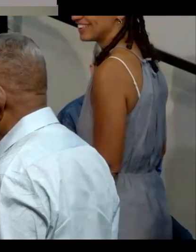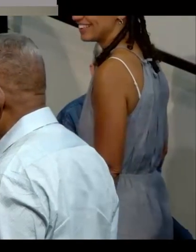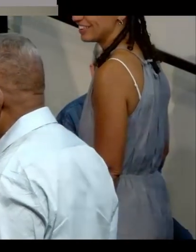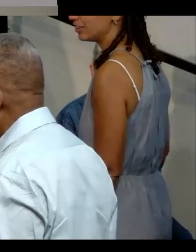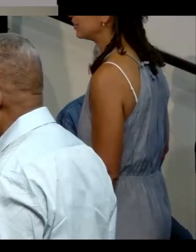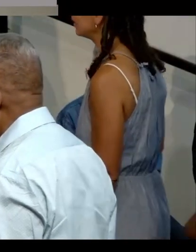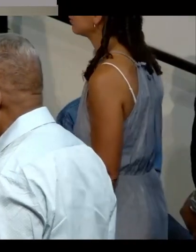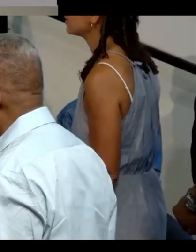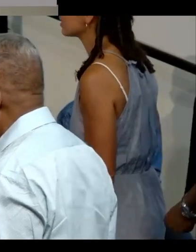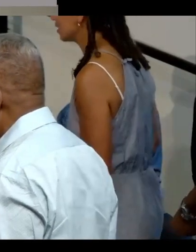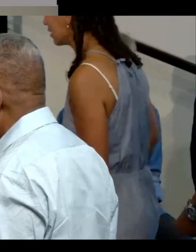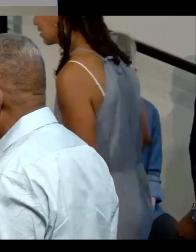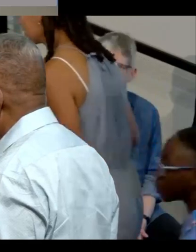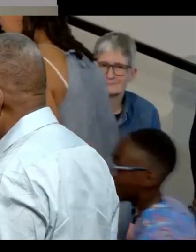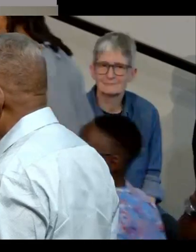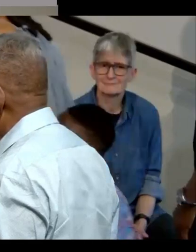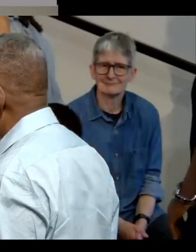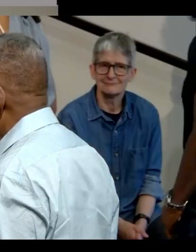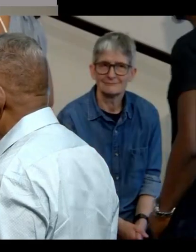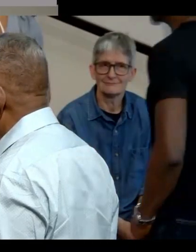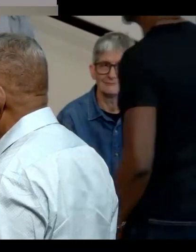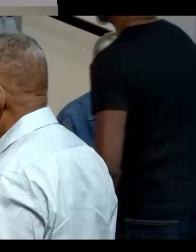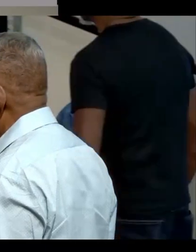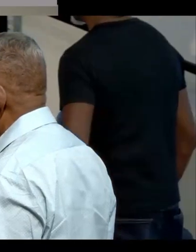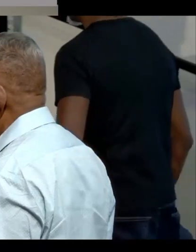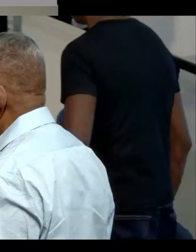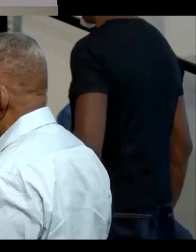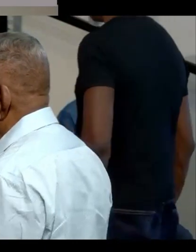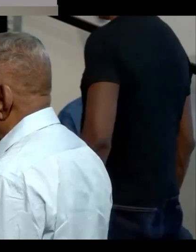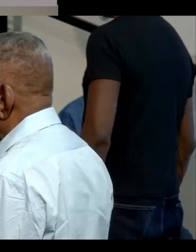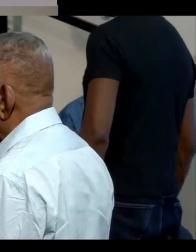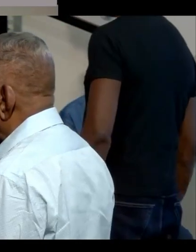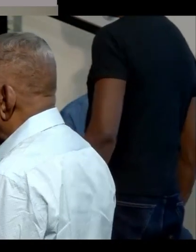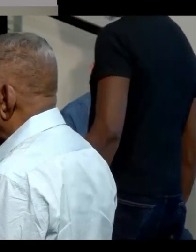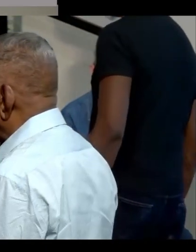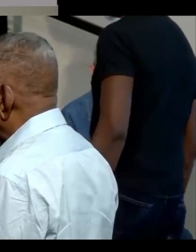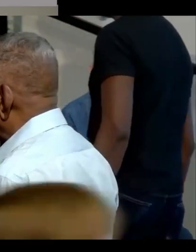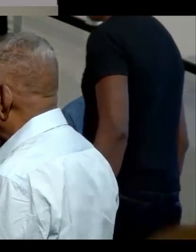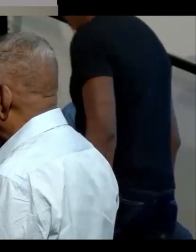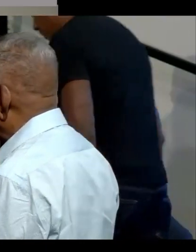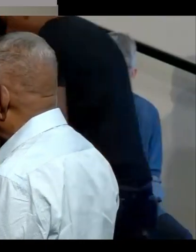worthy of every breath we could ever breathe, we live for you.